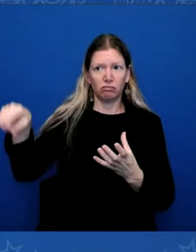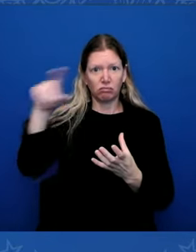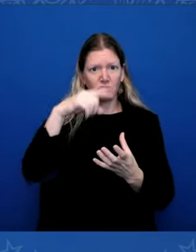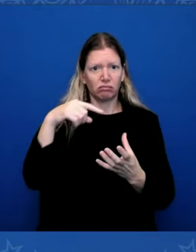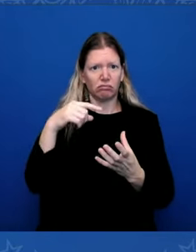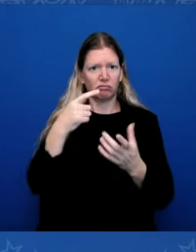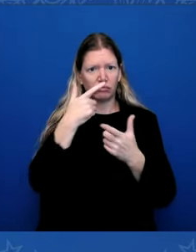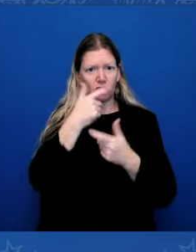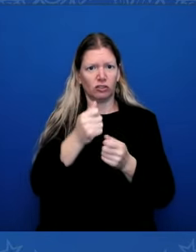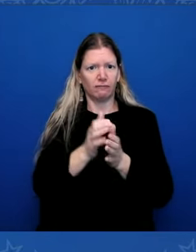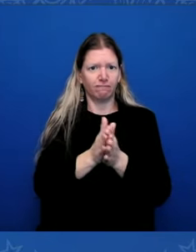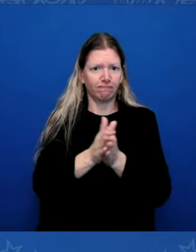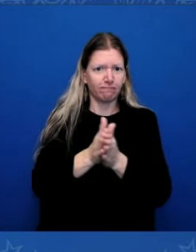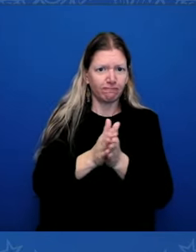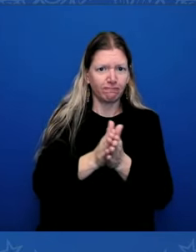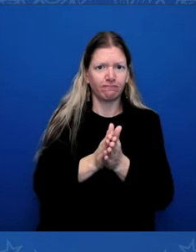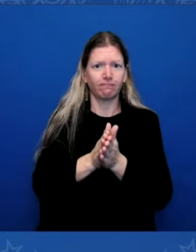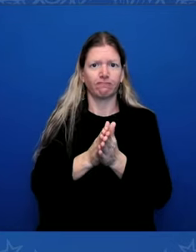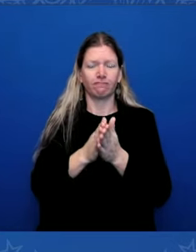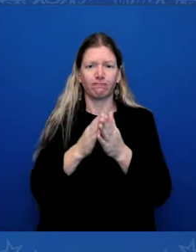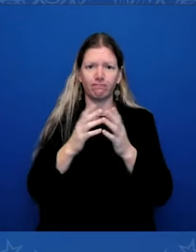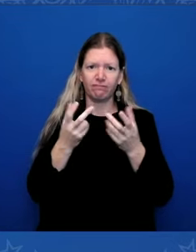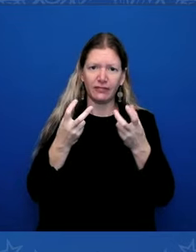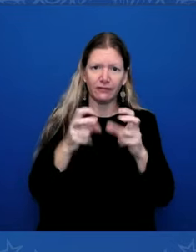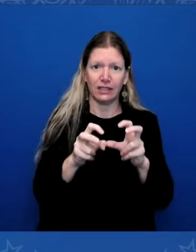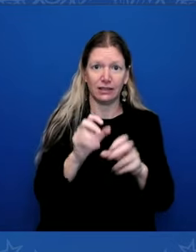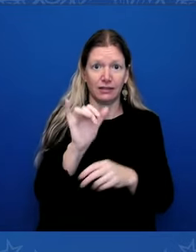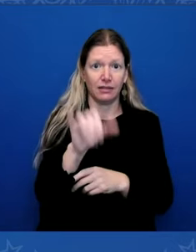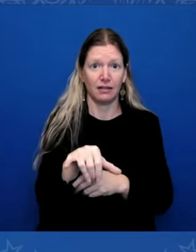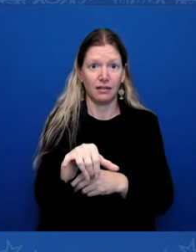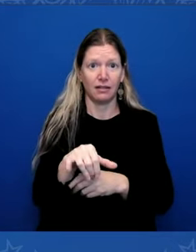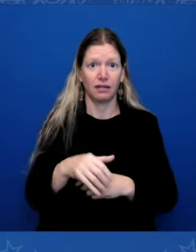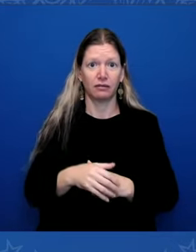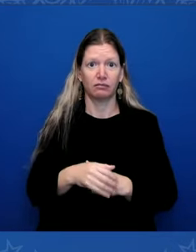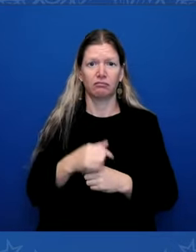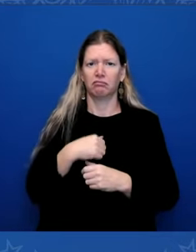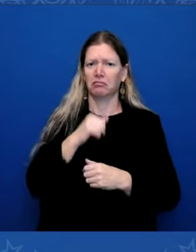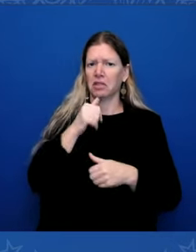I have not given up at all on the notion that we're going to be able to,